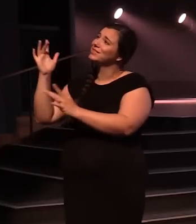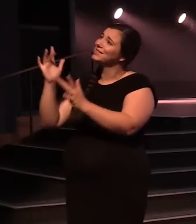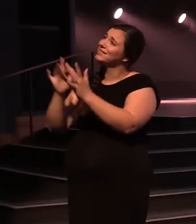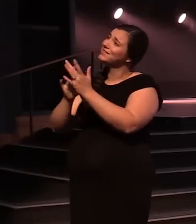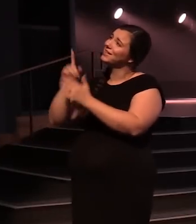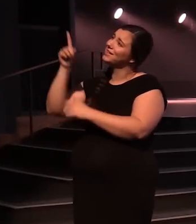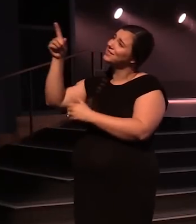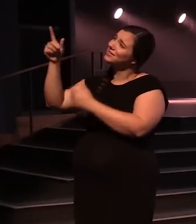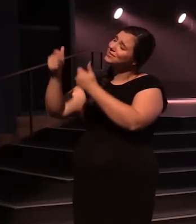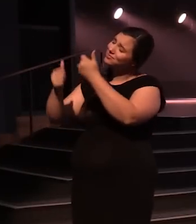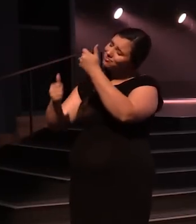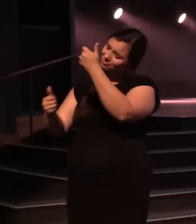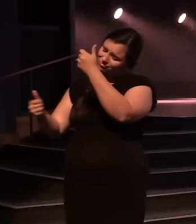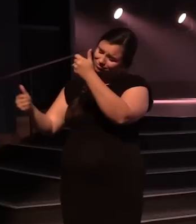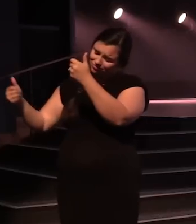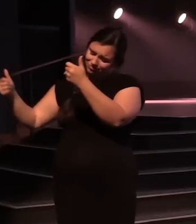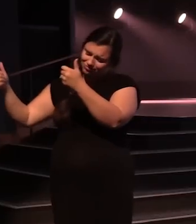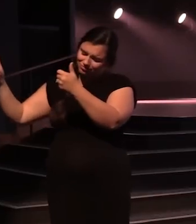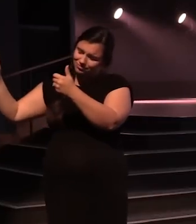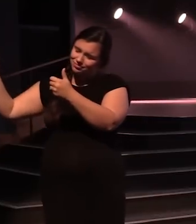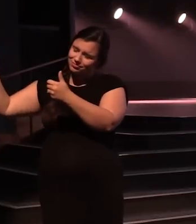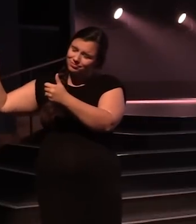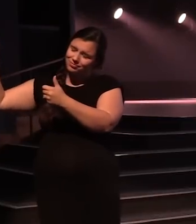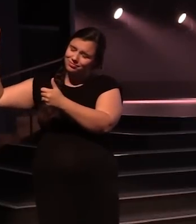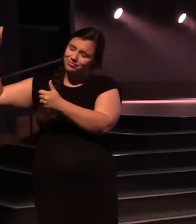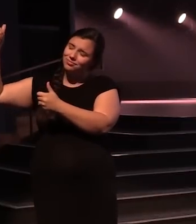Lord. He is